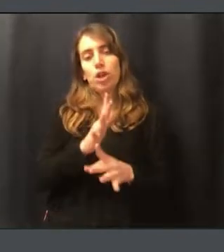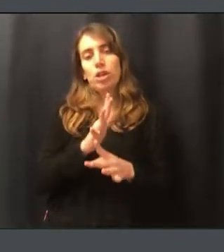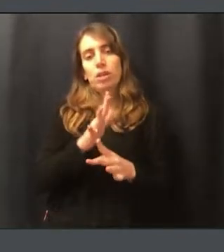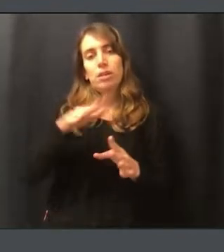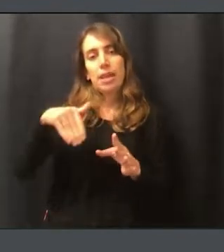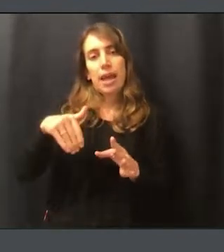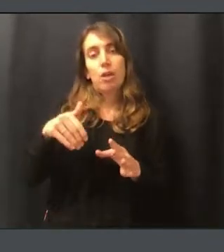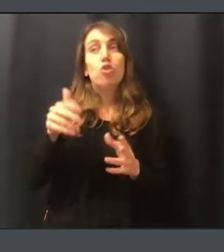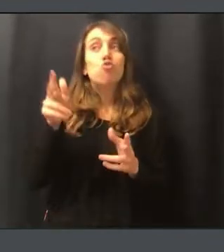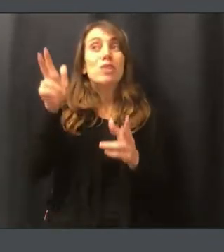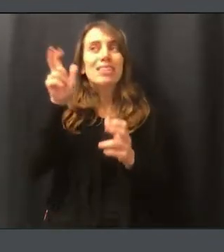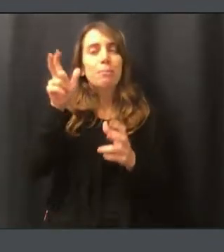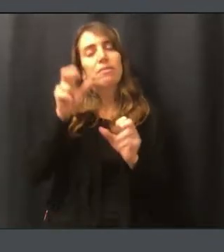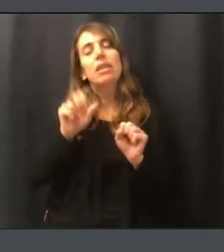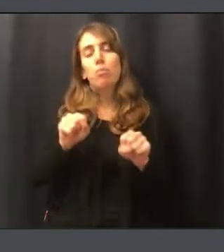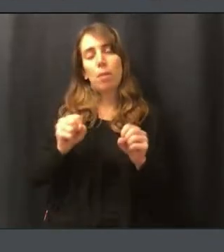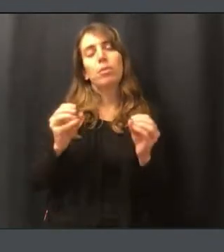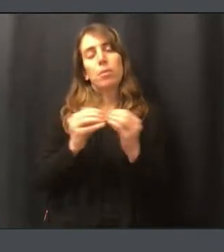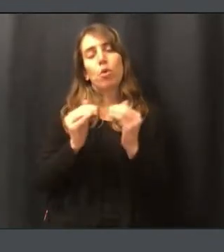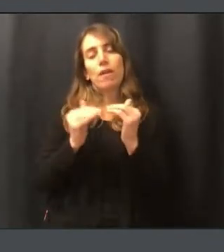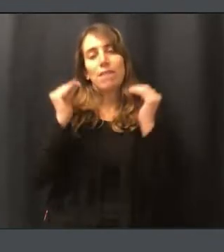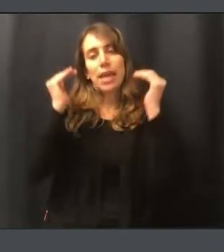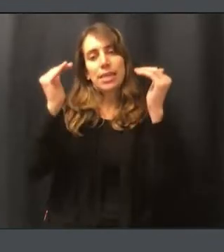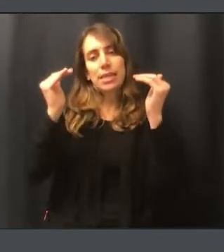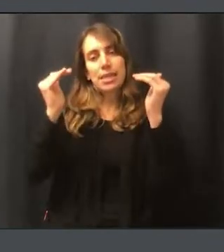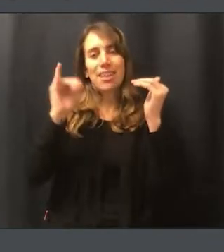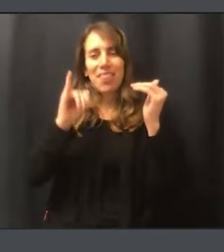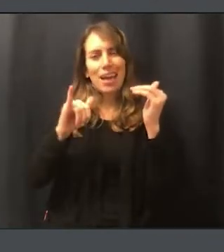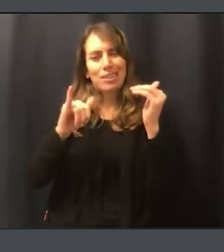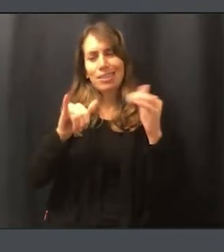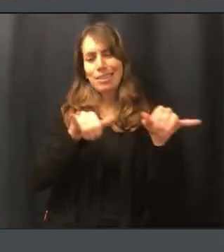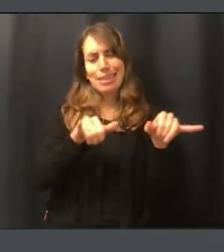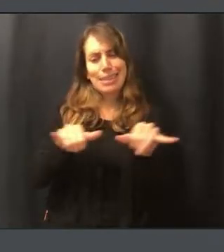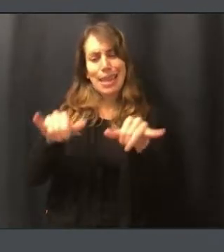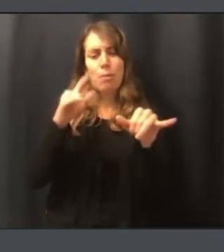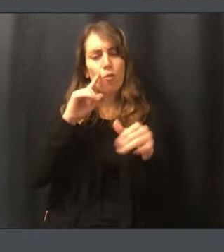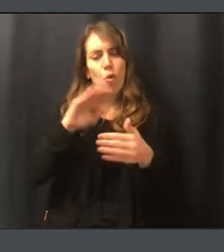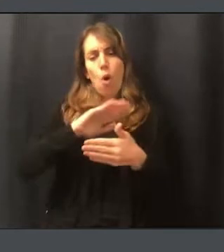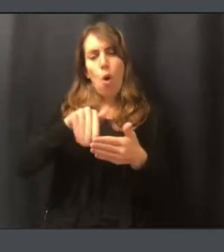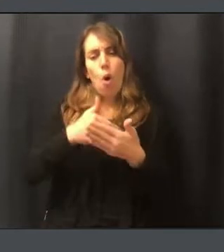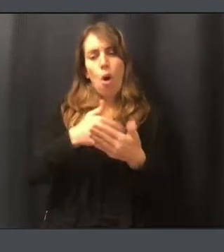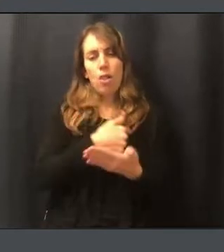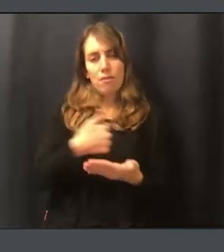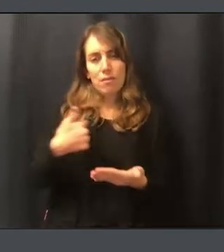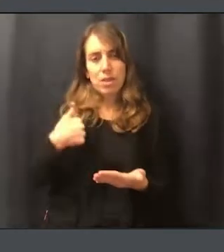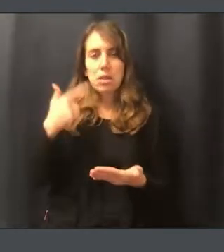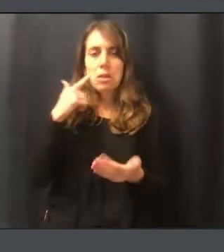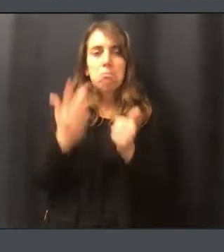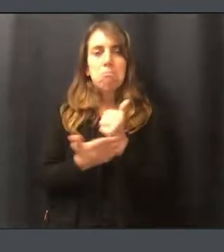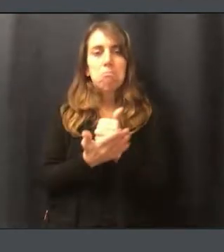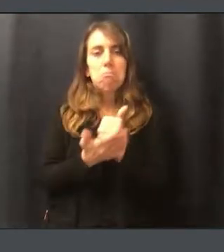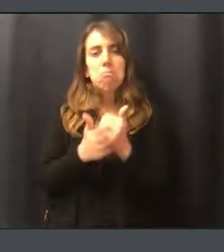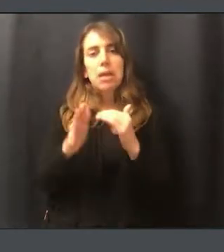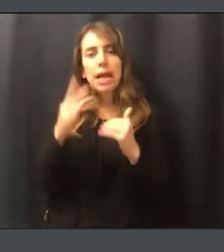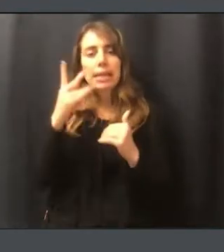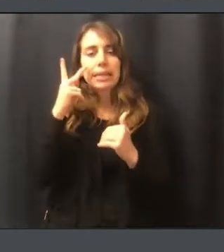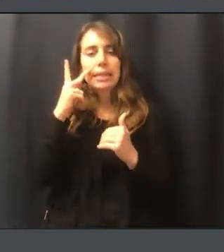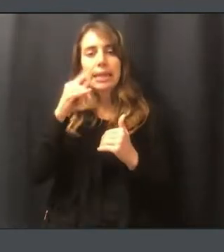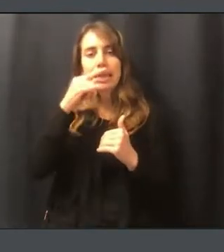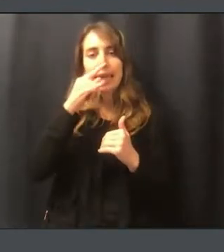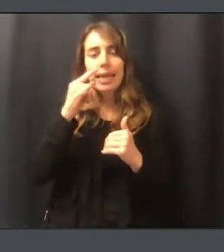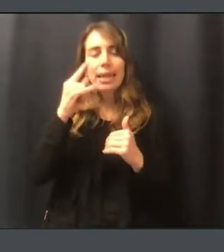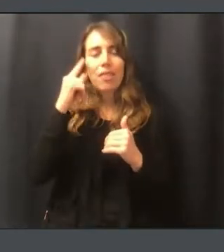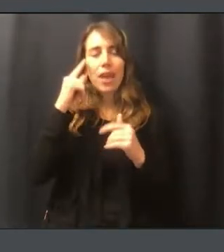she's more advanced than expressively, which is the case for all of us. So, okay, I just wanted to kind of show you, I think it's helpful to kind of see a kid and be like, okay, let me start